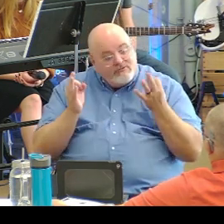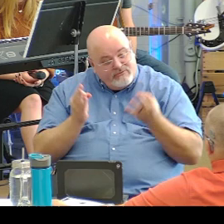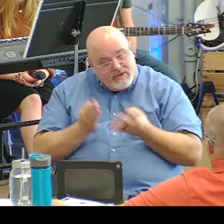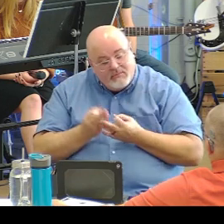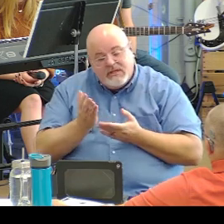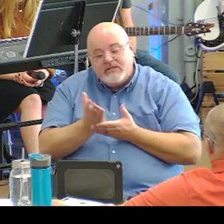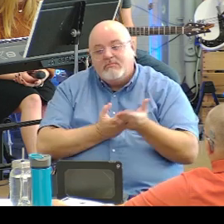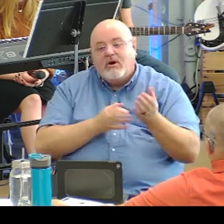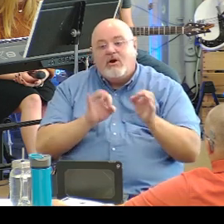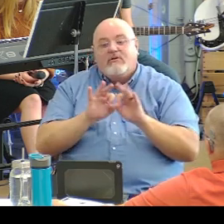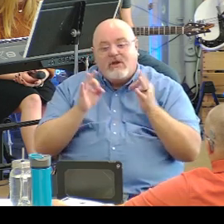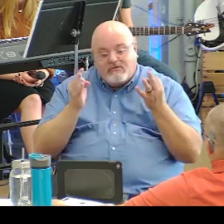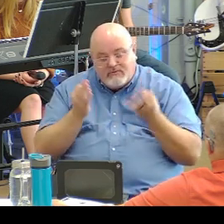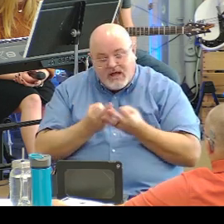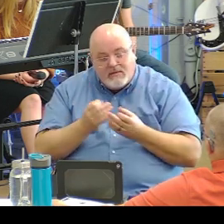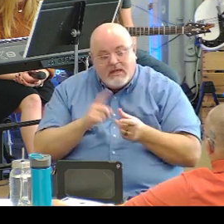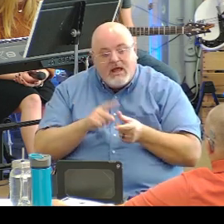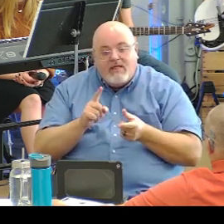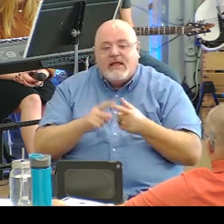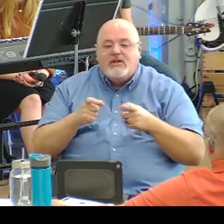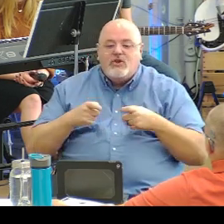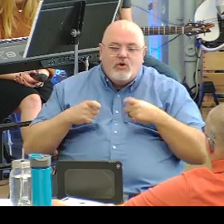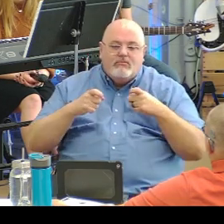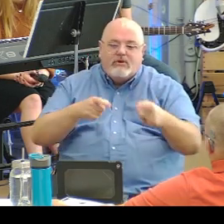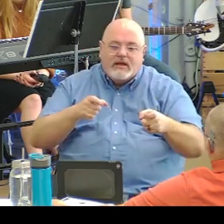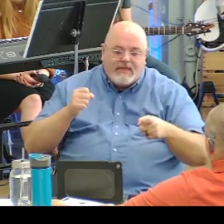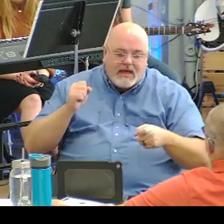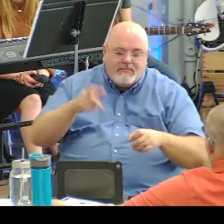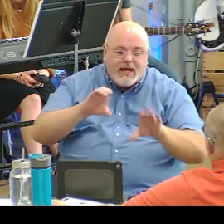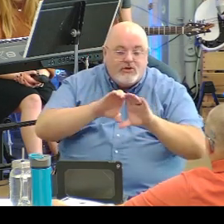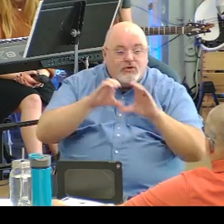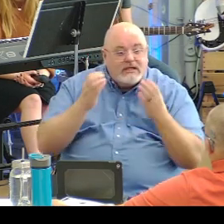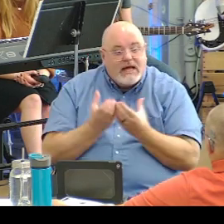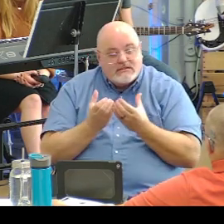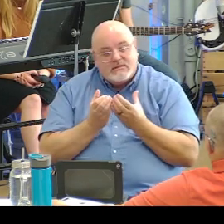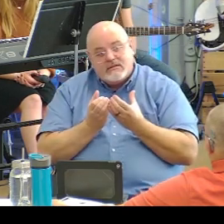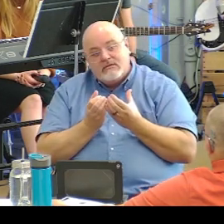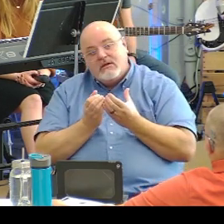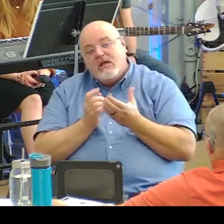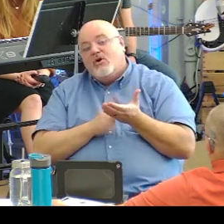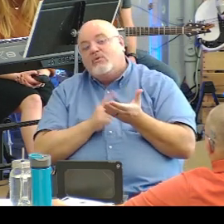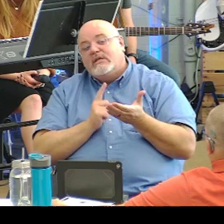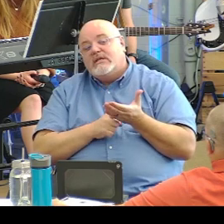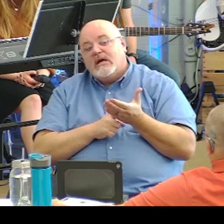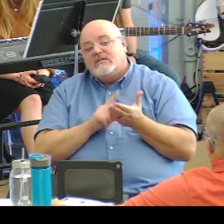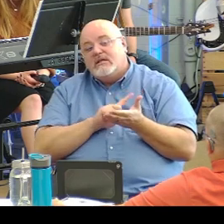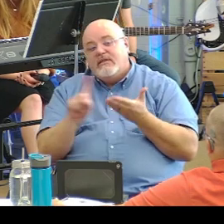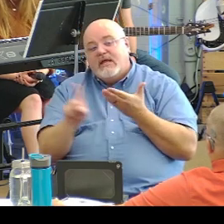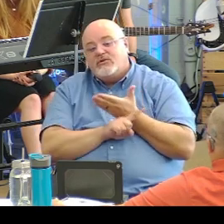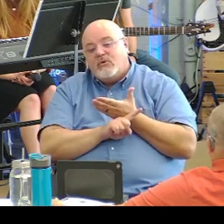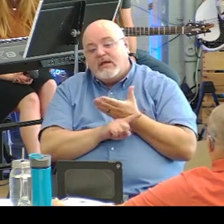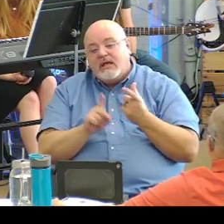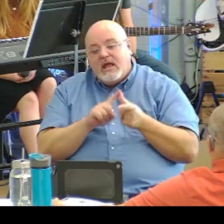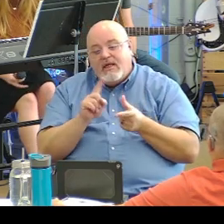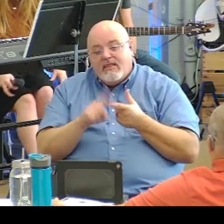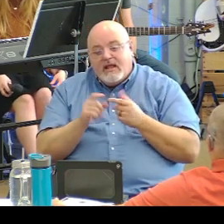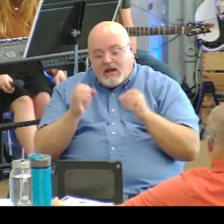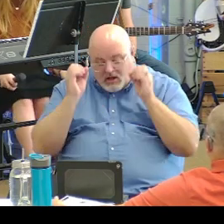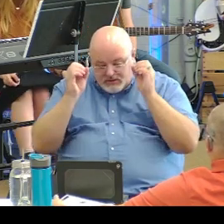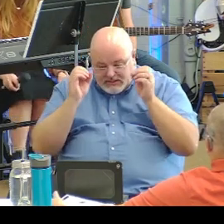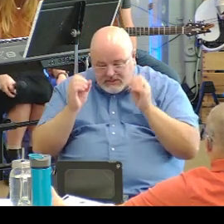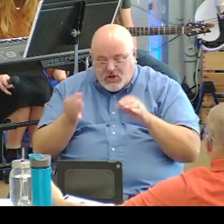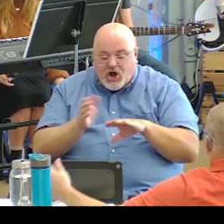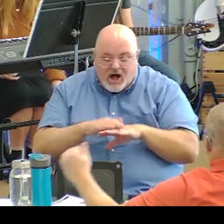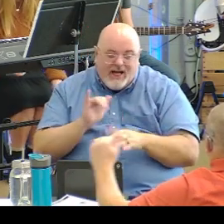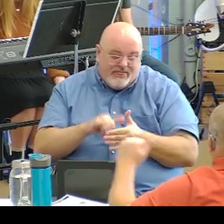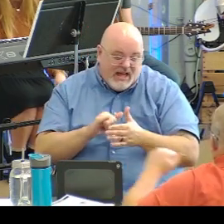part of your family devotions. And then you bring that piece of paper to class. We'll talk about it that next week, and I'll teach on